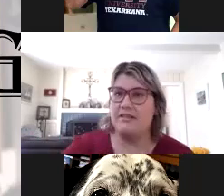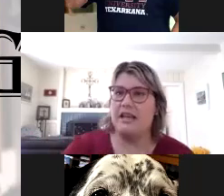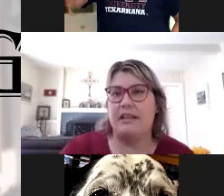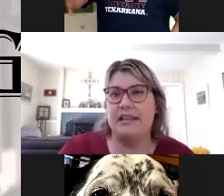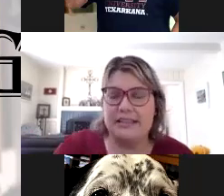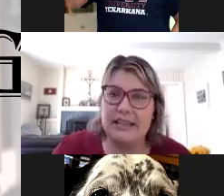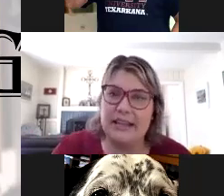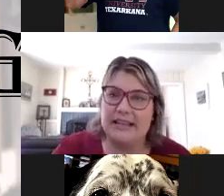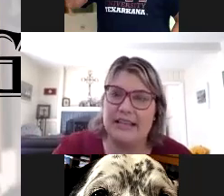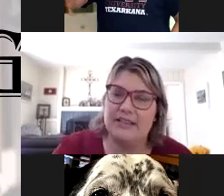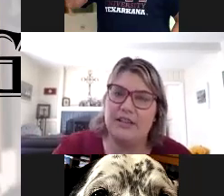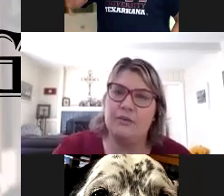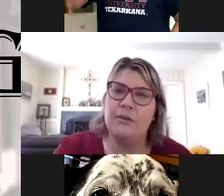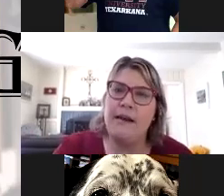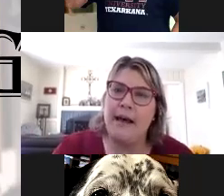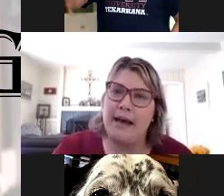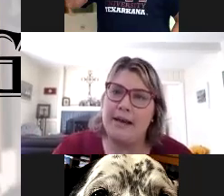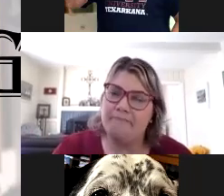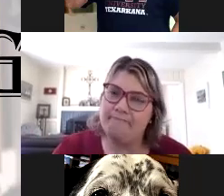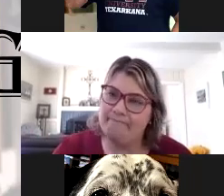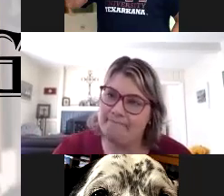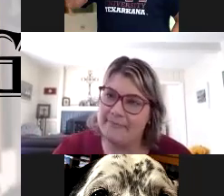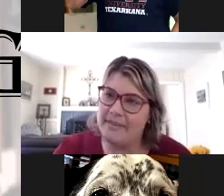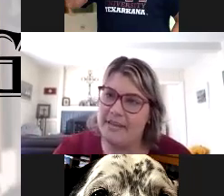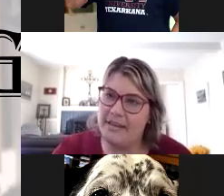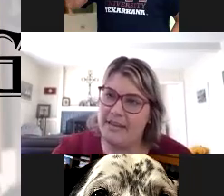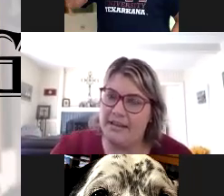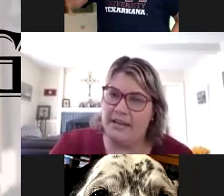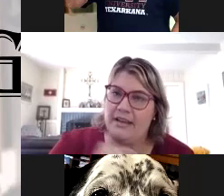but they have to have a list that's sent to